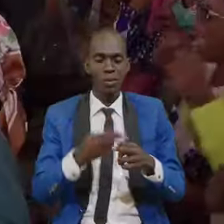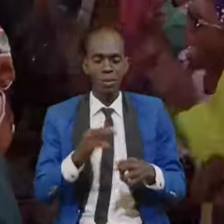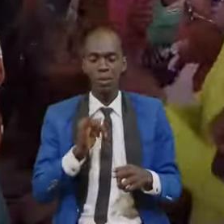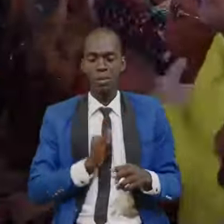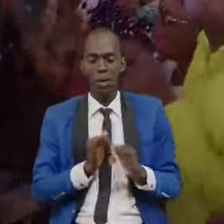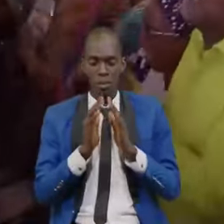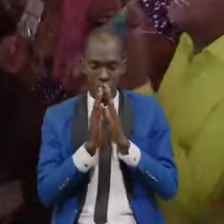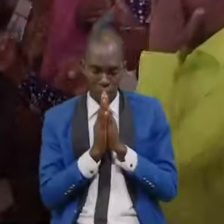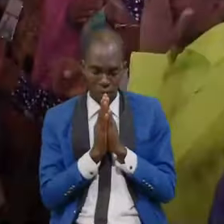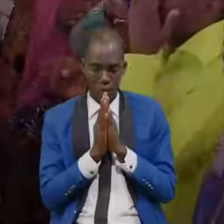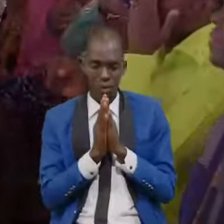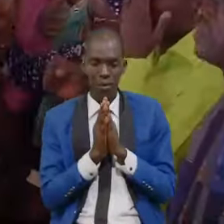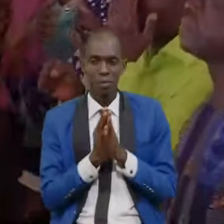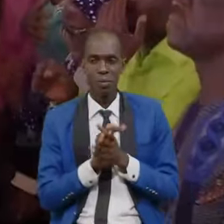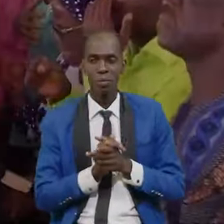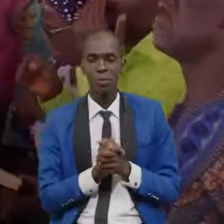Jesus' name I pray.